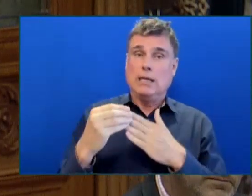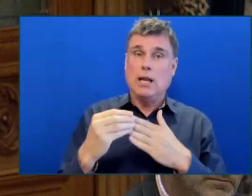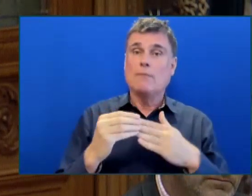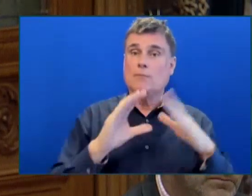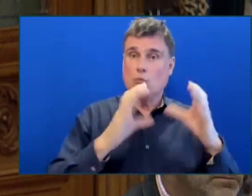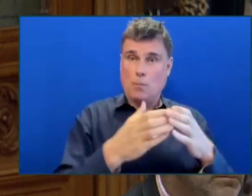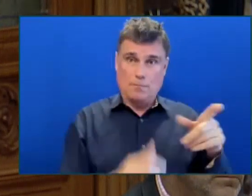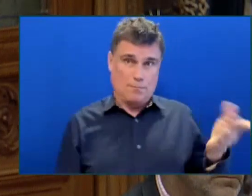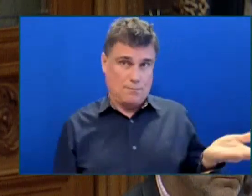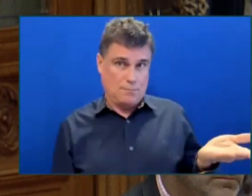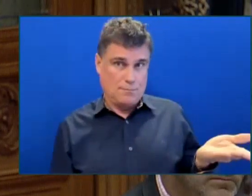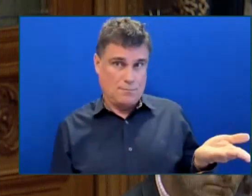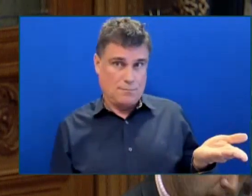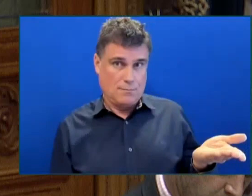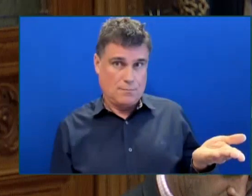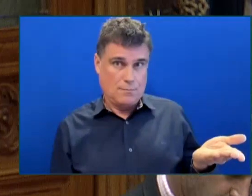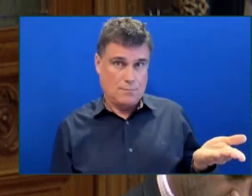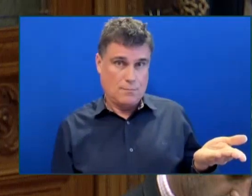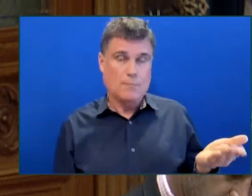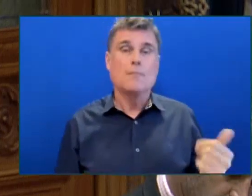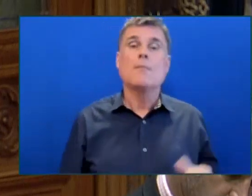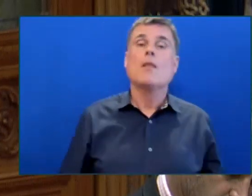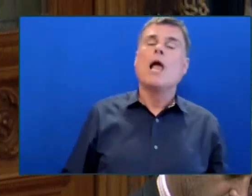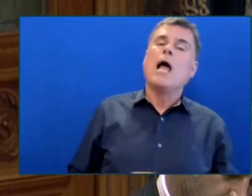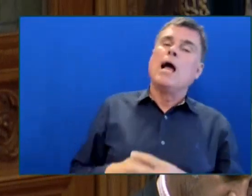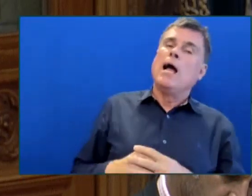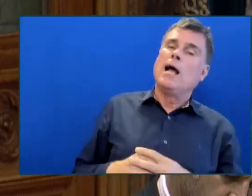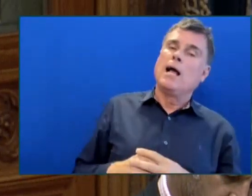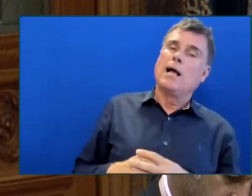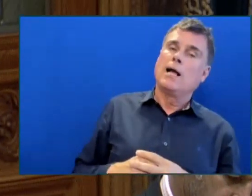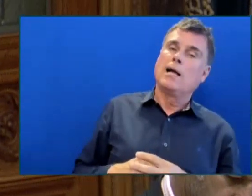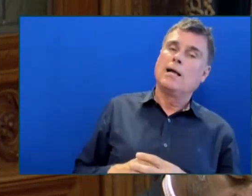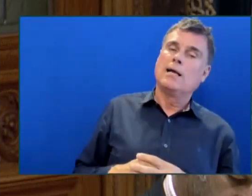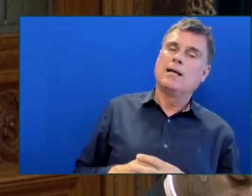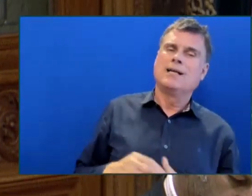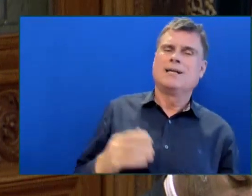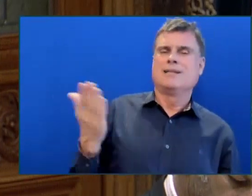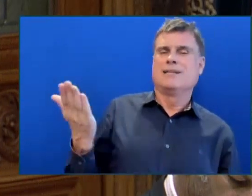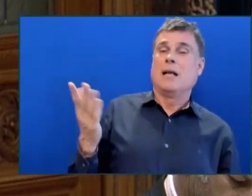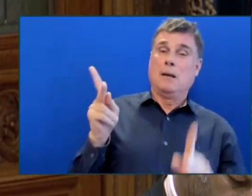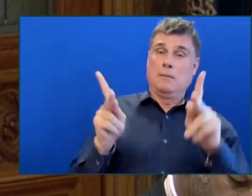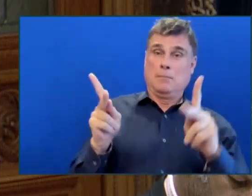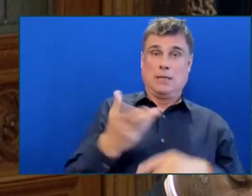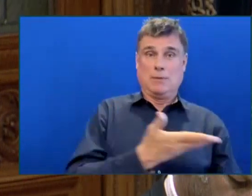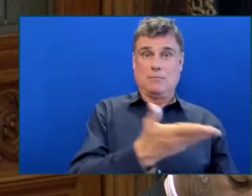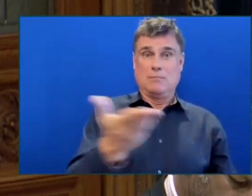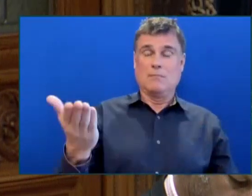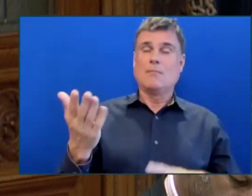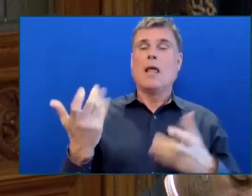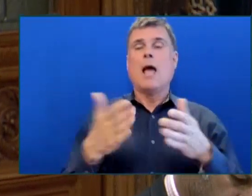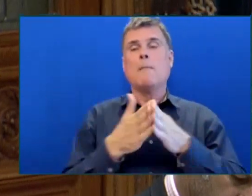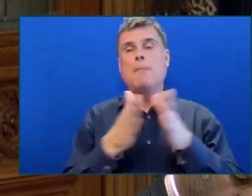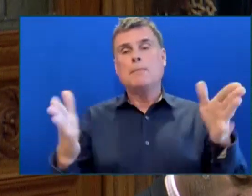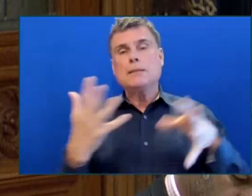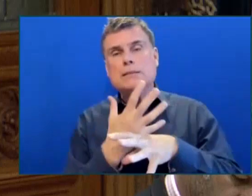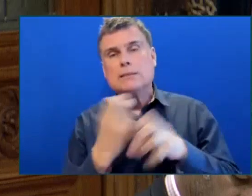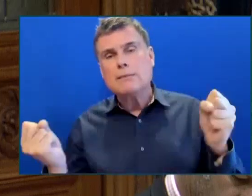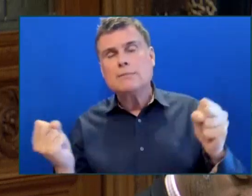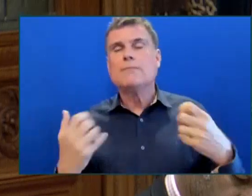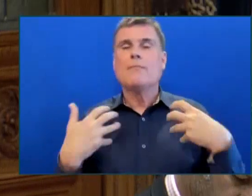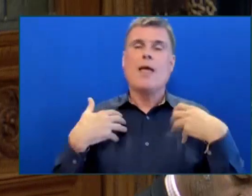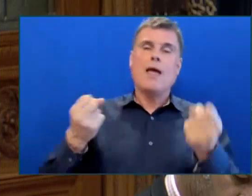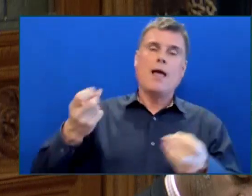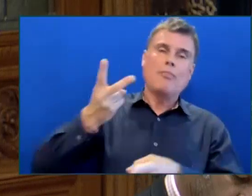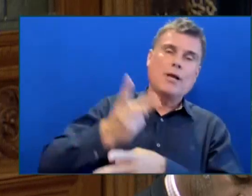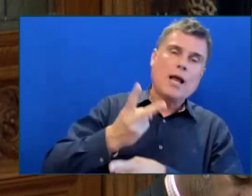raised in this legislature. We've heard about mental health care. We've heard about housing needs. But we rarely hear about the people who own